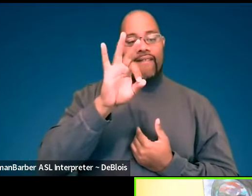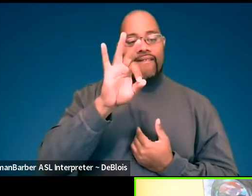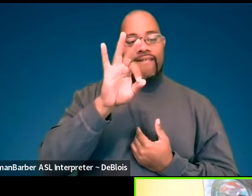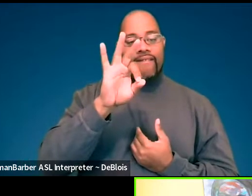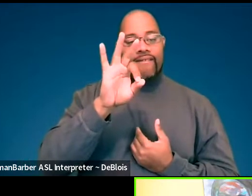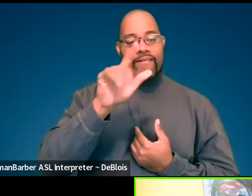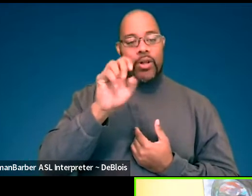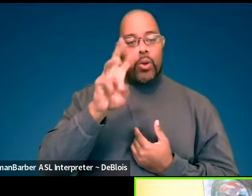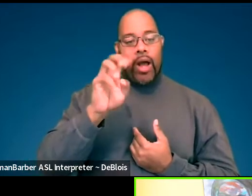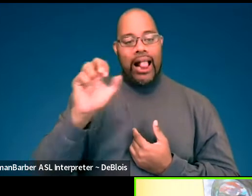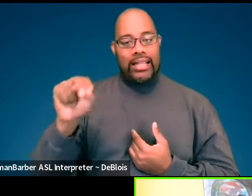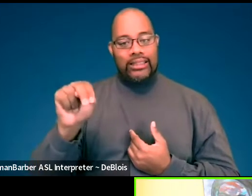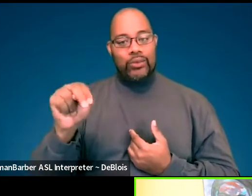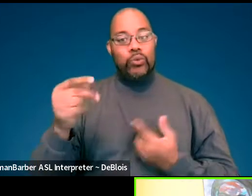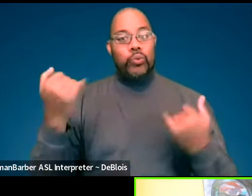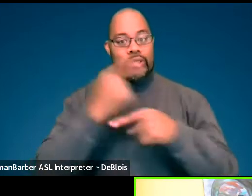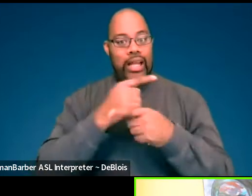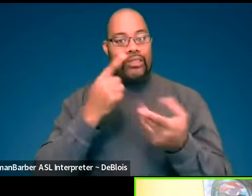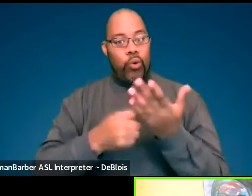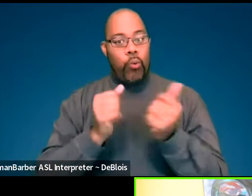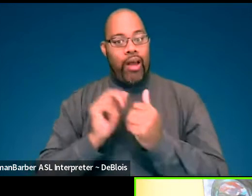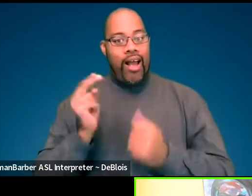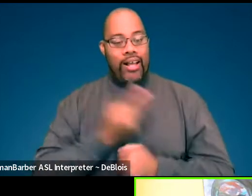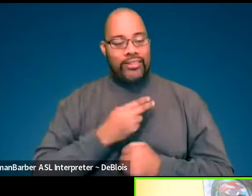so excited to be here.